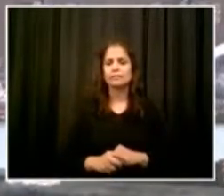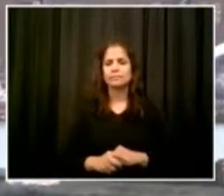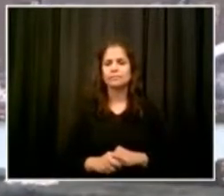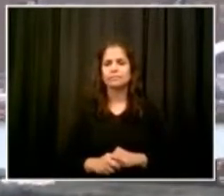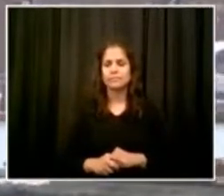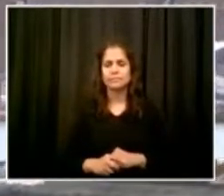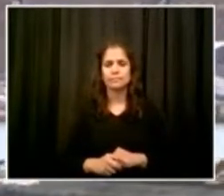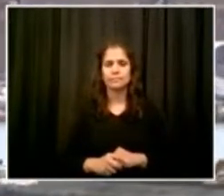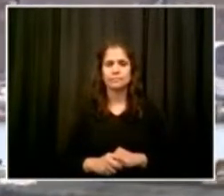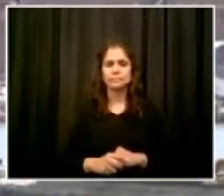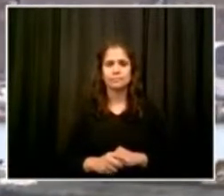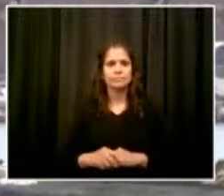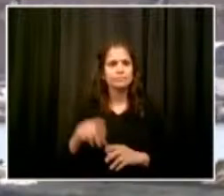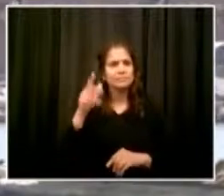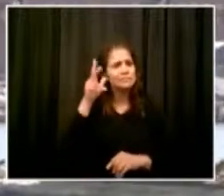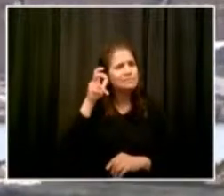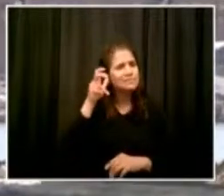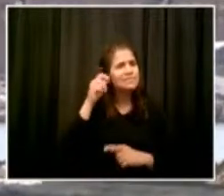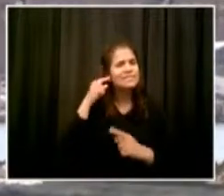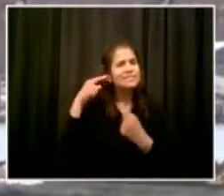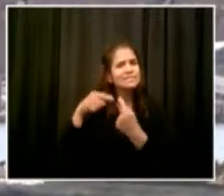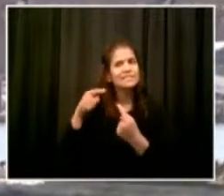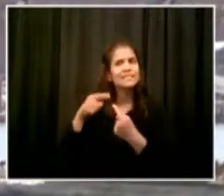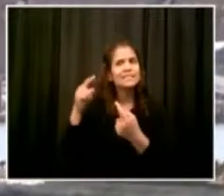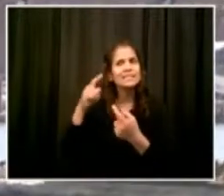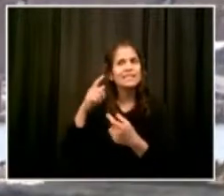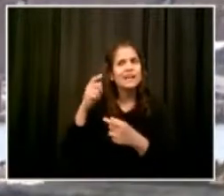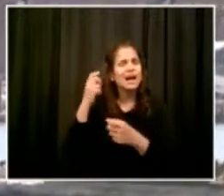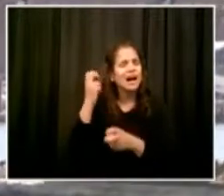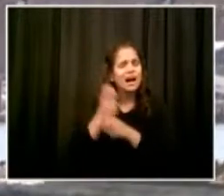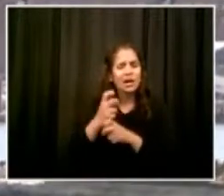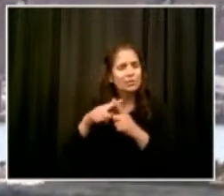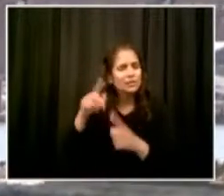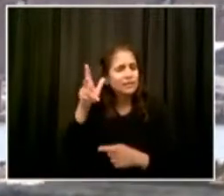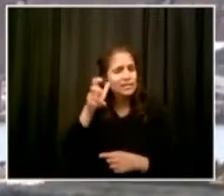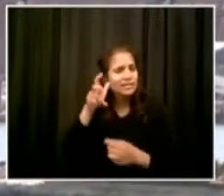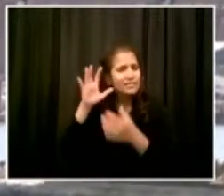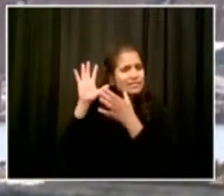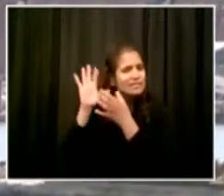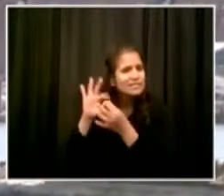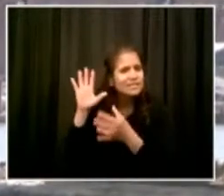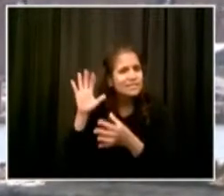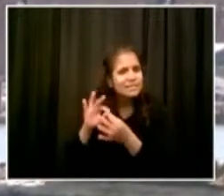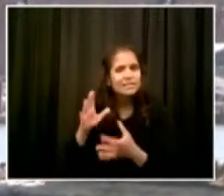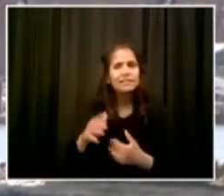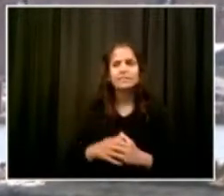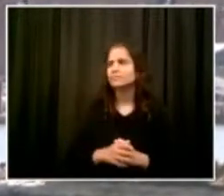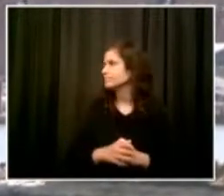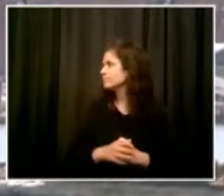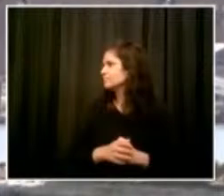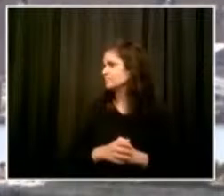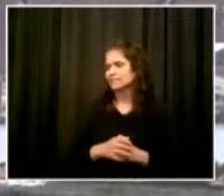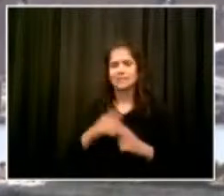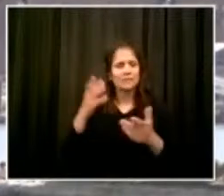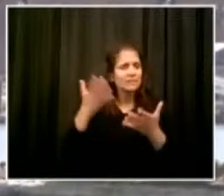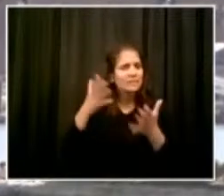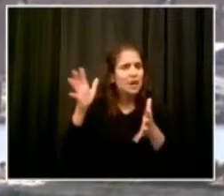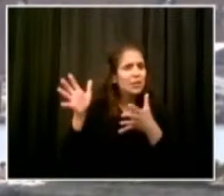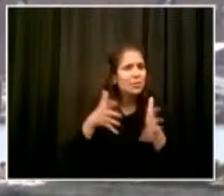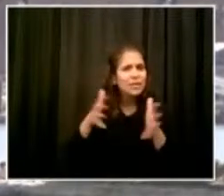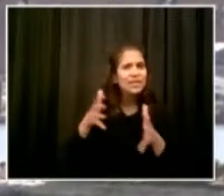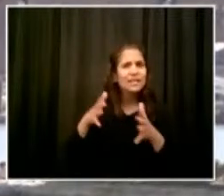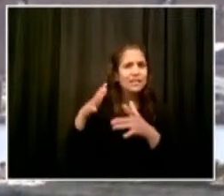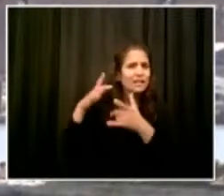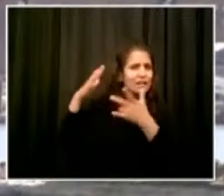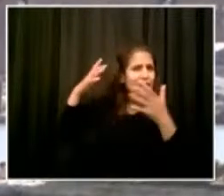and a lot of the damage. The what had happened? Okay. How is that affecting, if at all, phase 1? I don't think it is. I think there